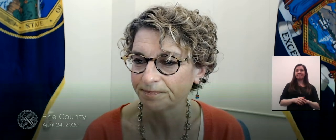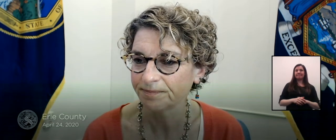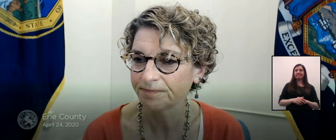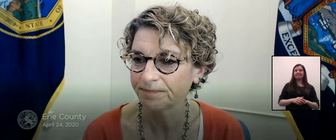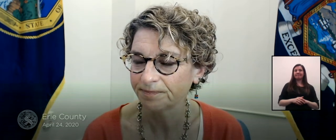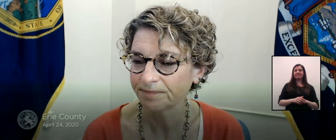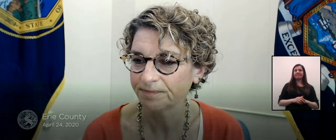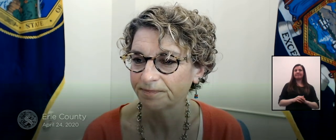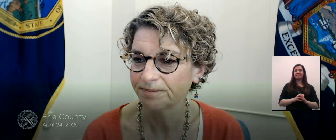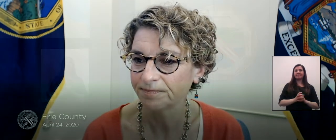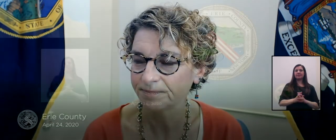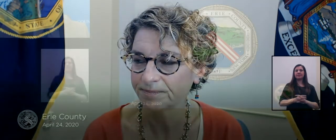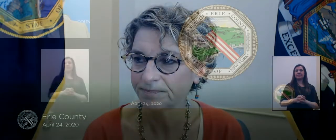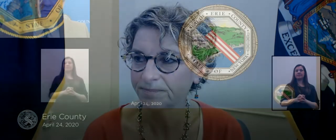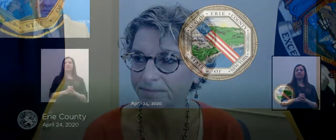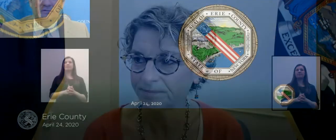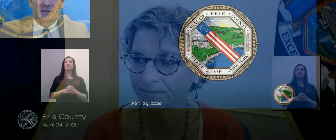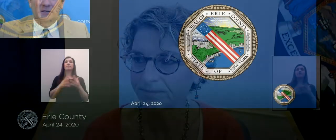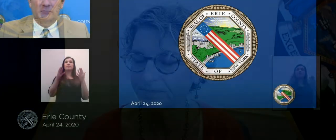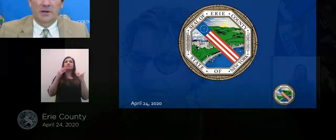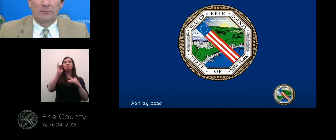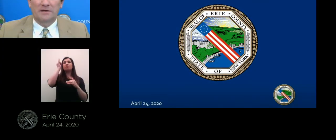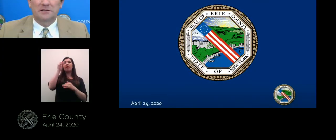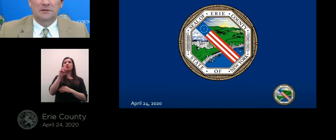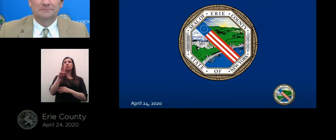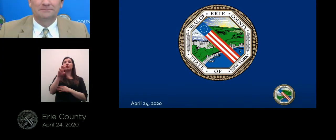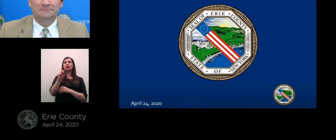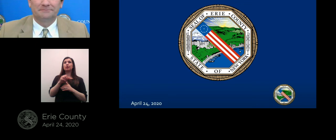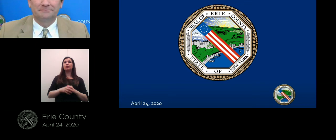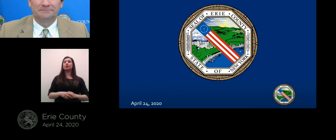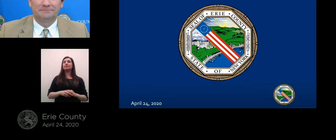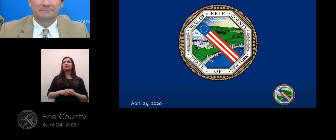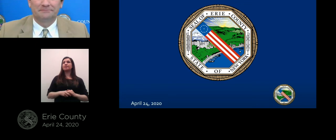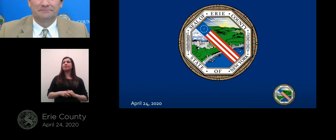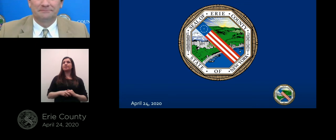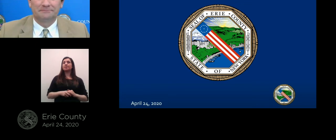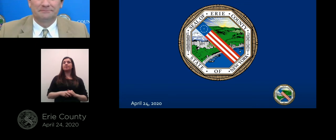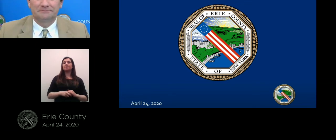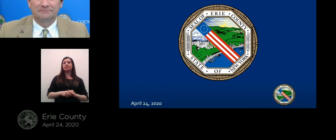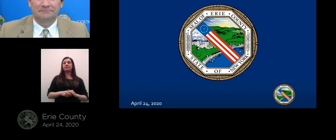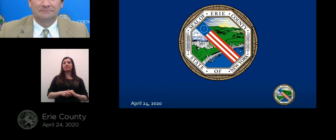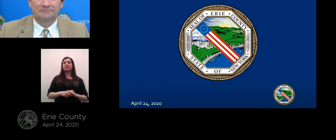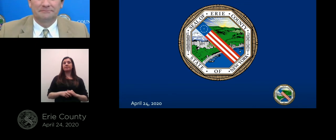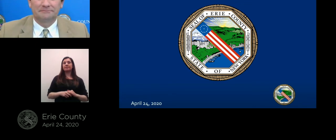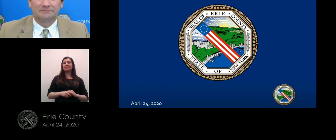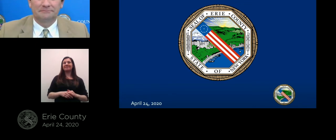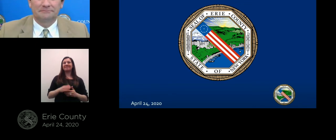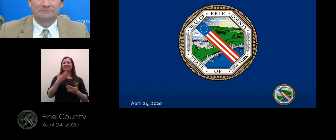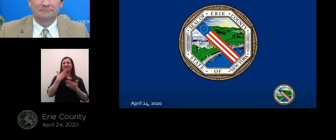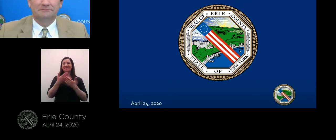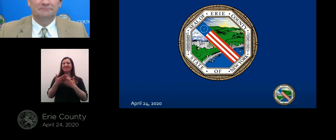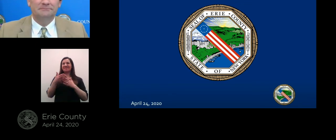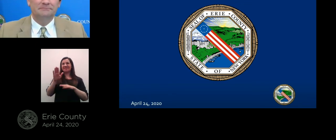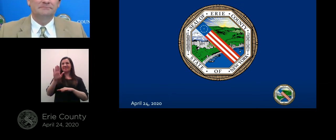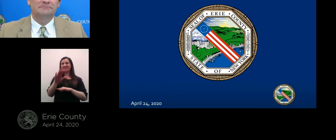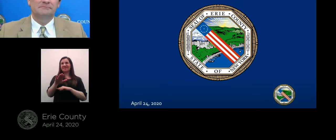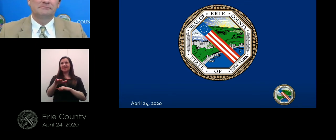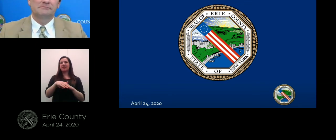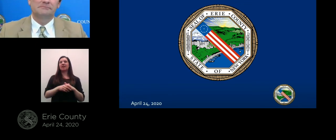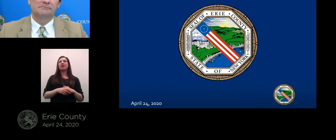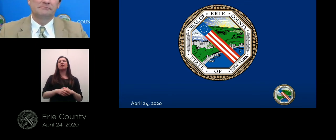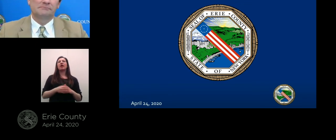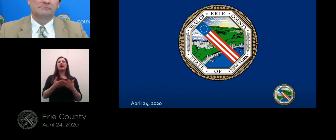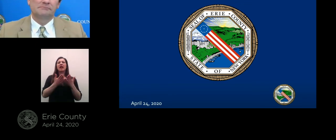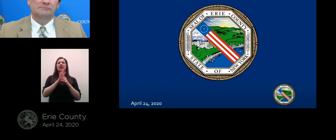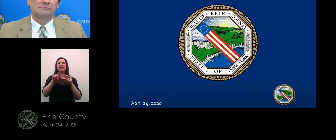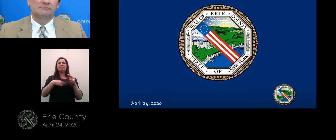Okay, thanks a lot. Okay, Buffalo News, Aaron Bessaker. Good afternoon. I just wanted to ask about